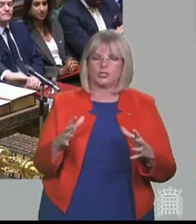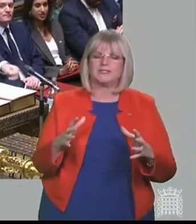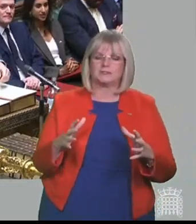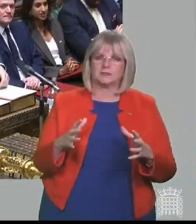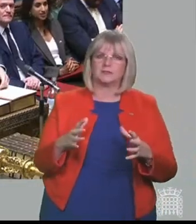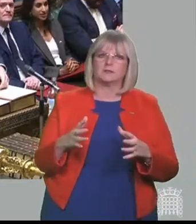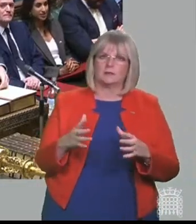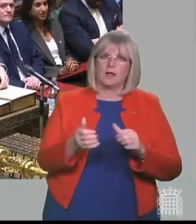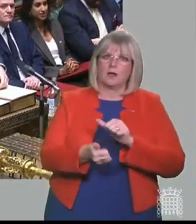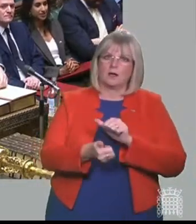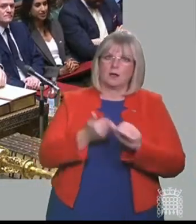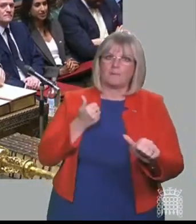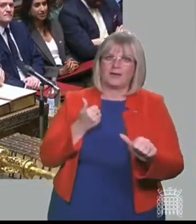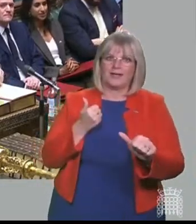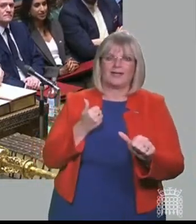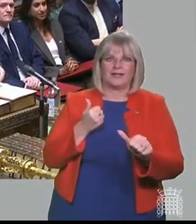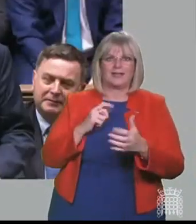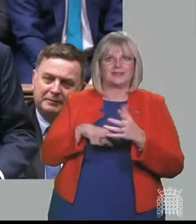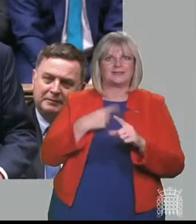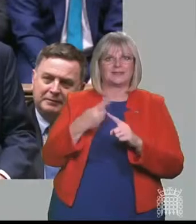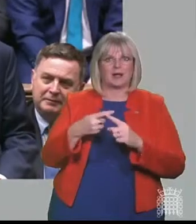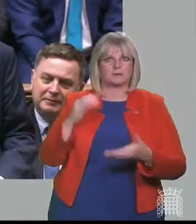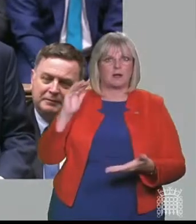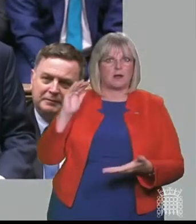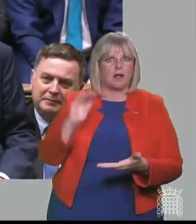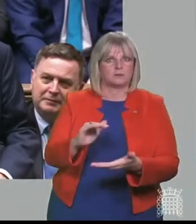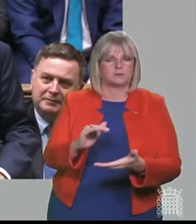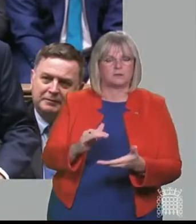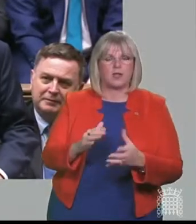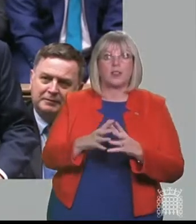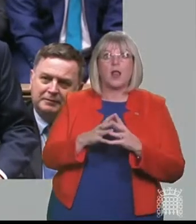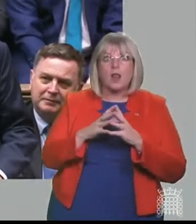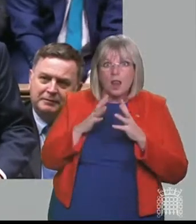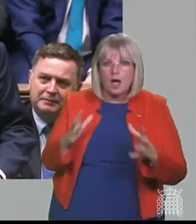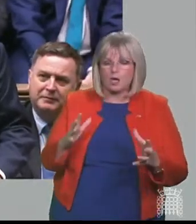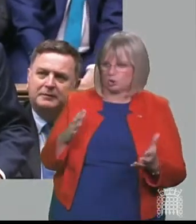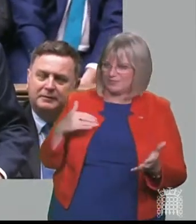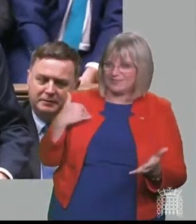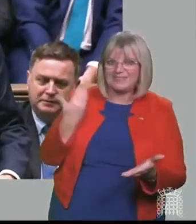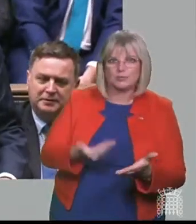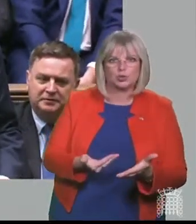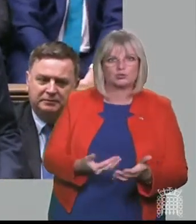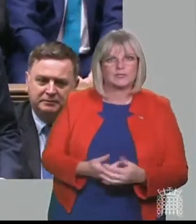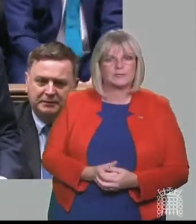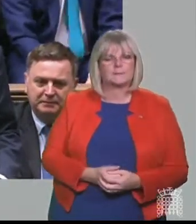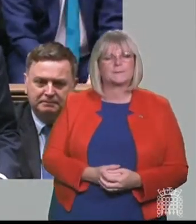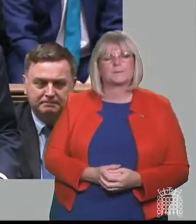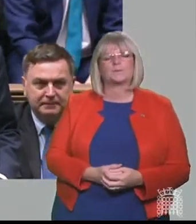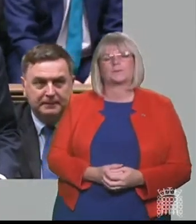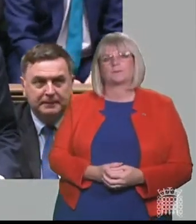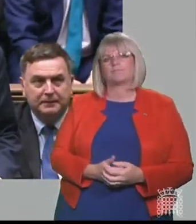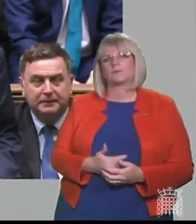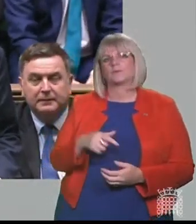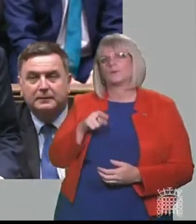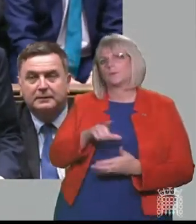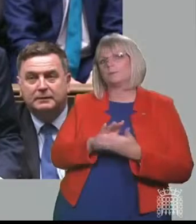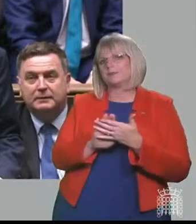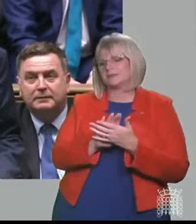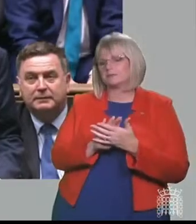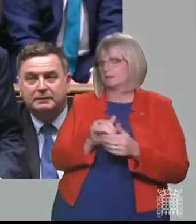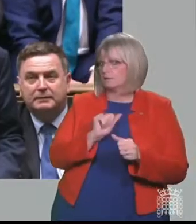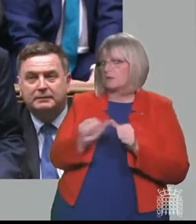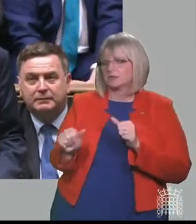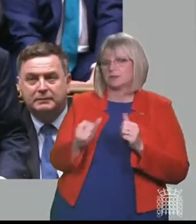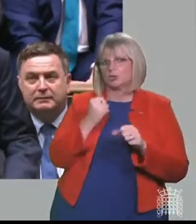history. It means we have not just the lowest headline corporation tax rate in the G7, but its most generous